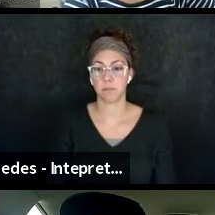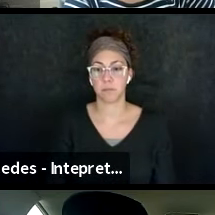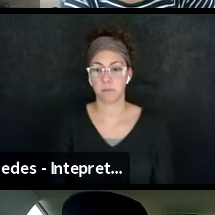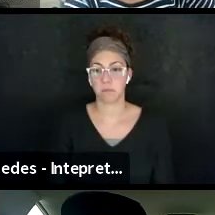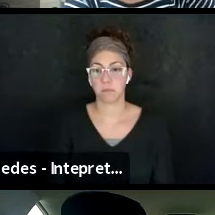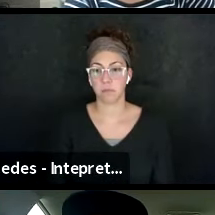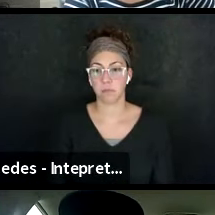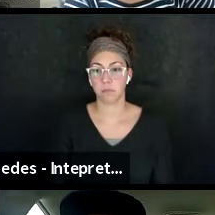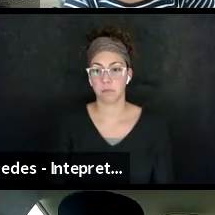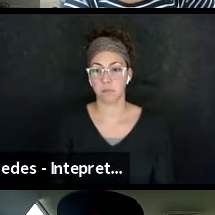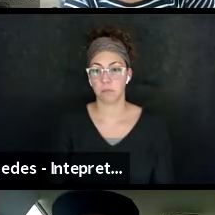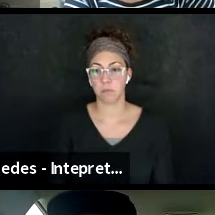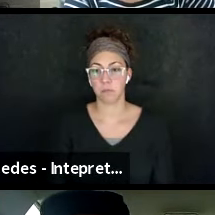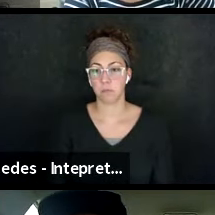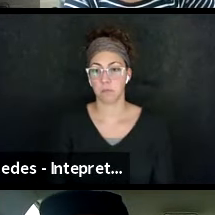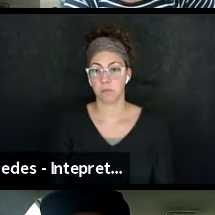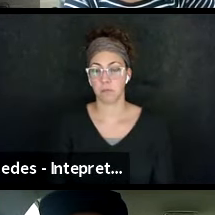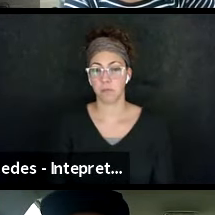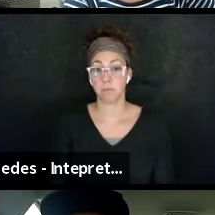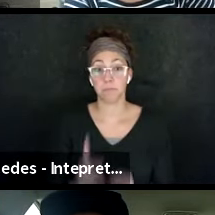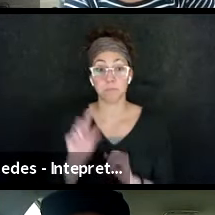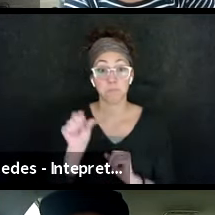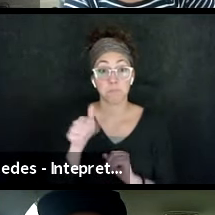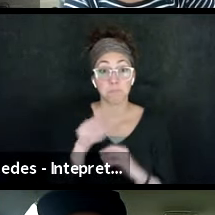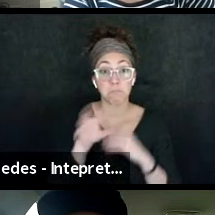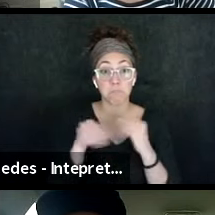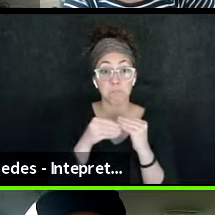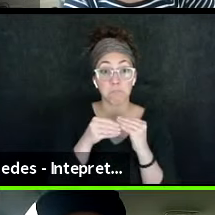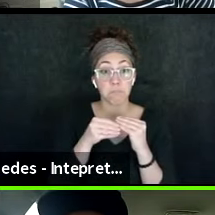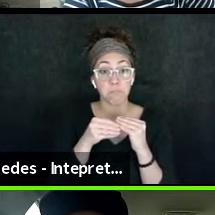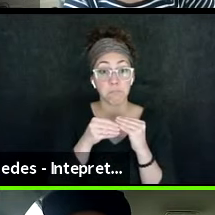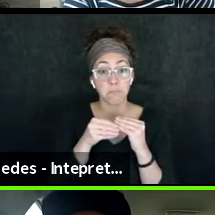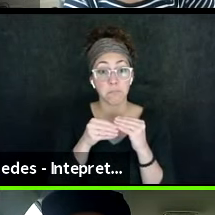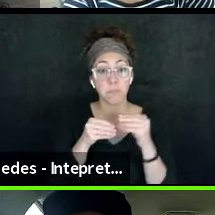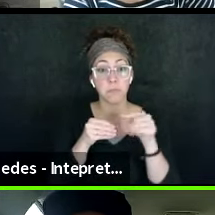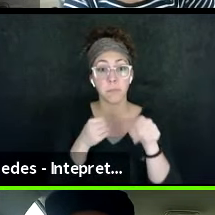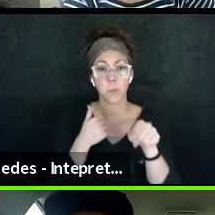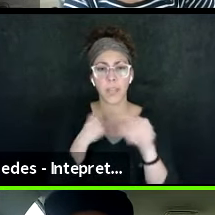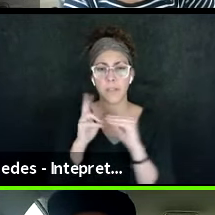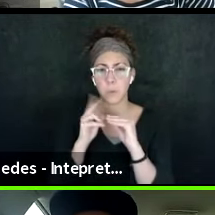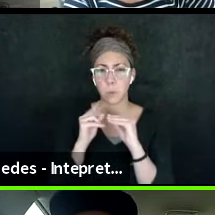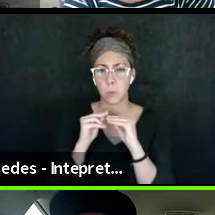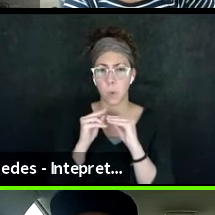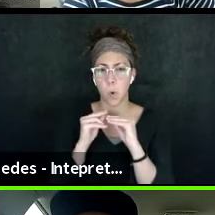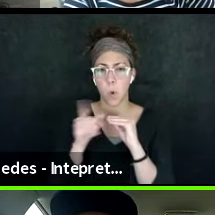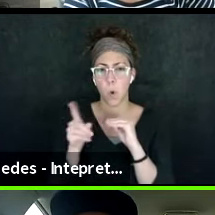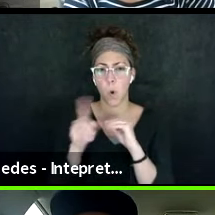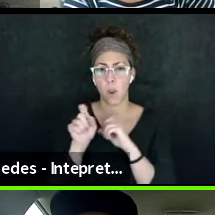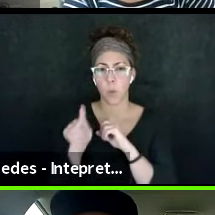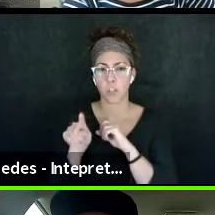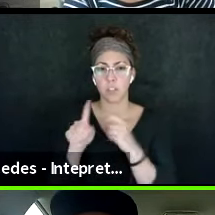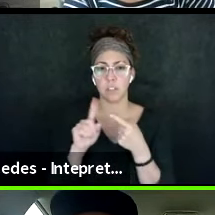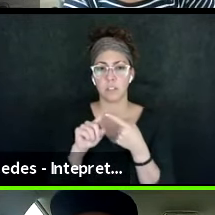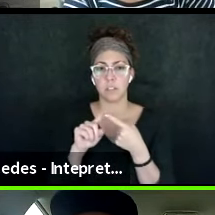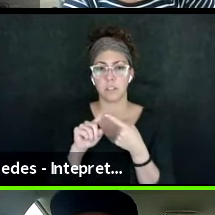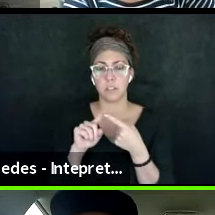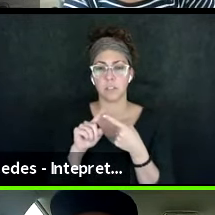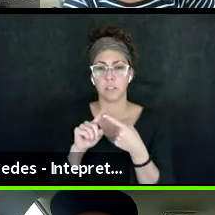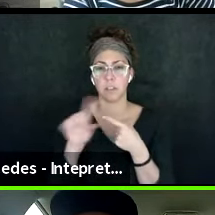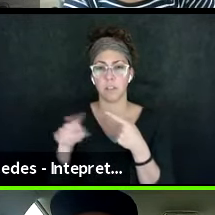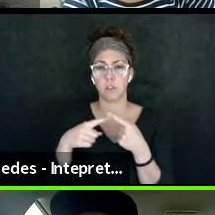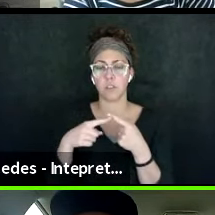All right, very good. Anything else? Awesome. We have two more questions in the chat. The first one is about the